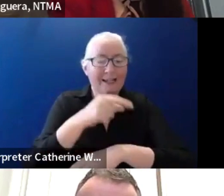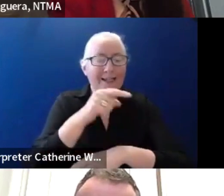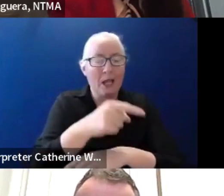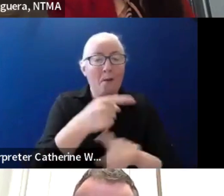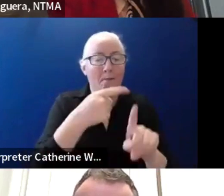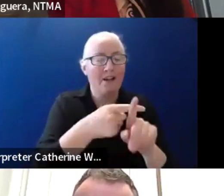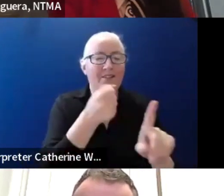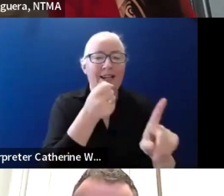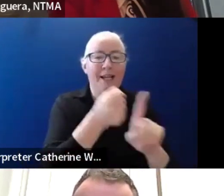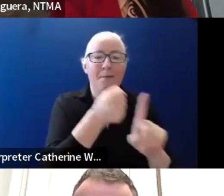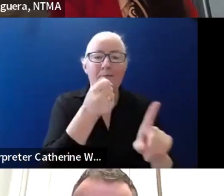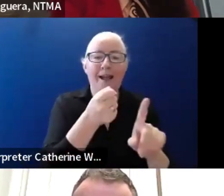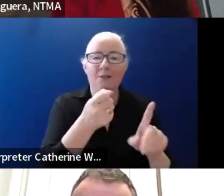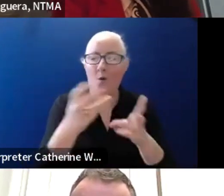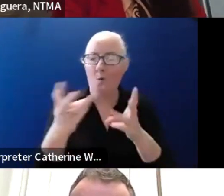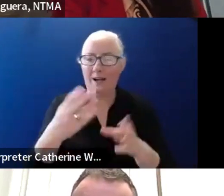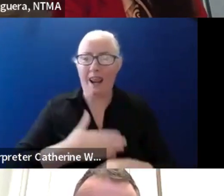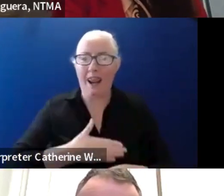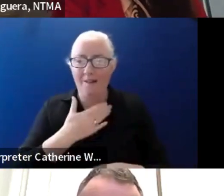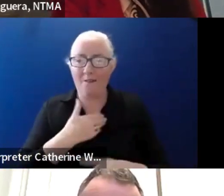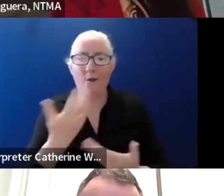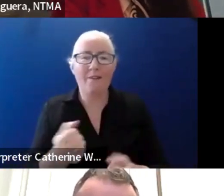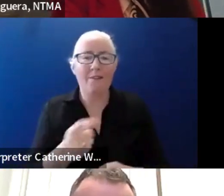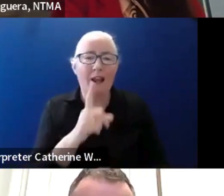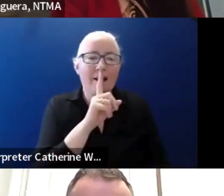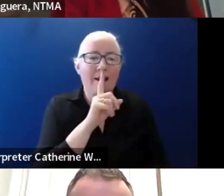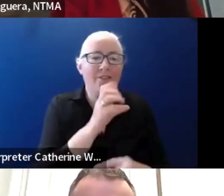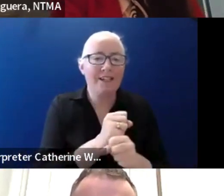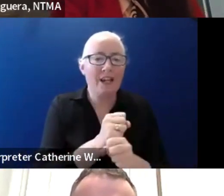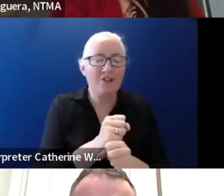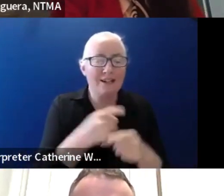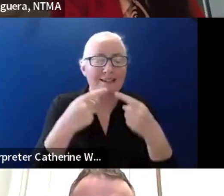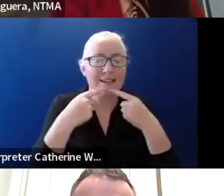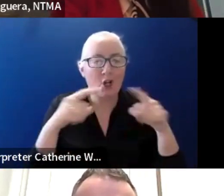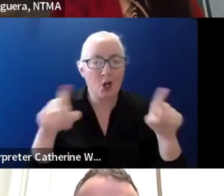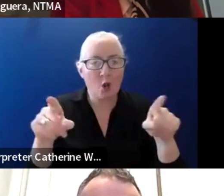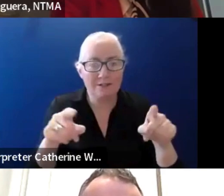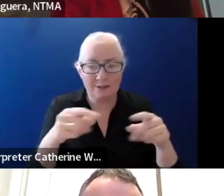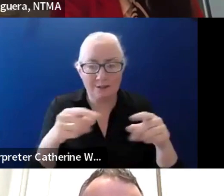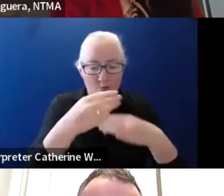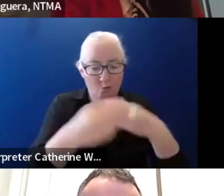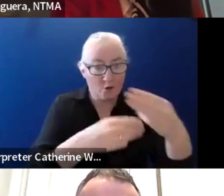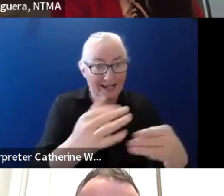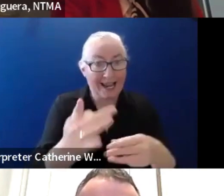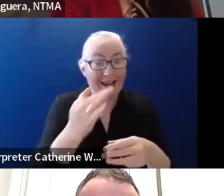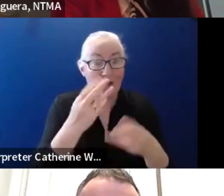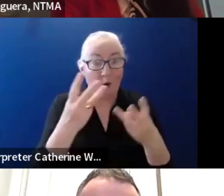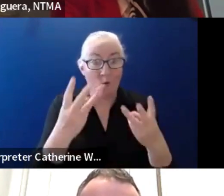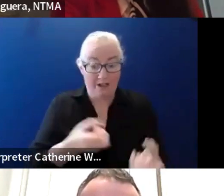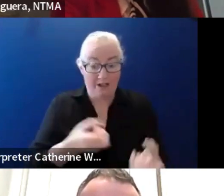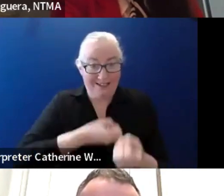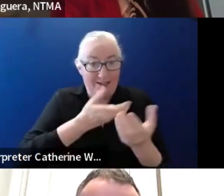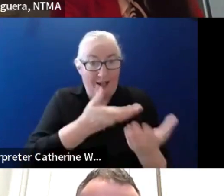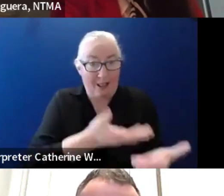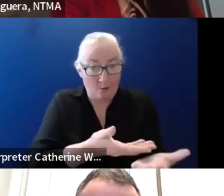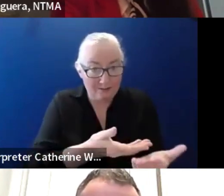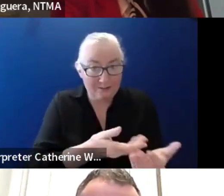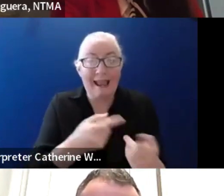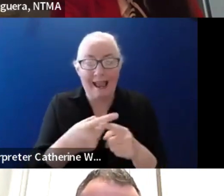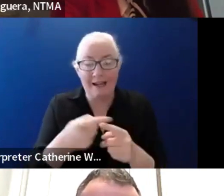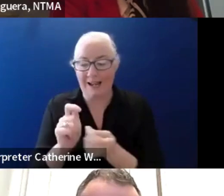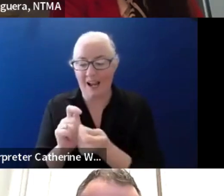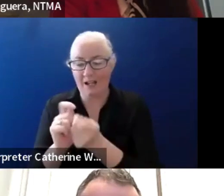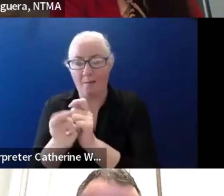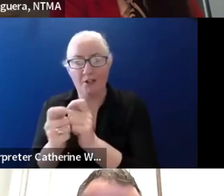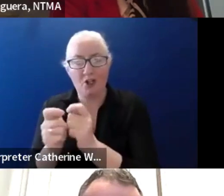colleagues' working lives. We've got confidential disclosure processes for people who do want to disclose, and accommodations